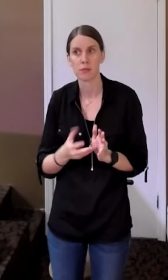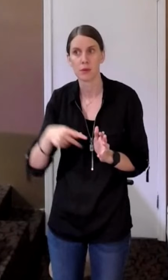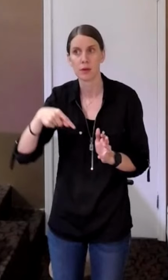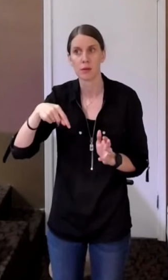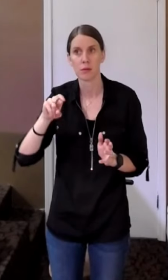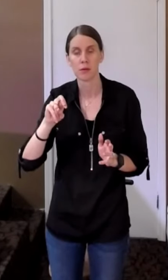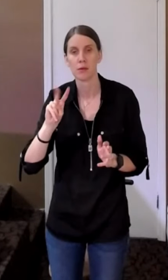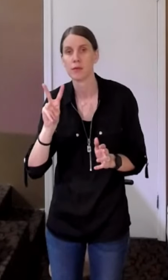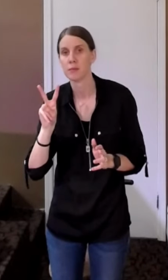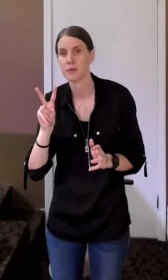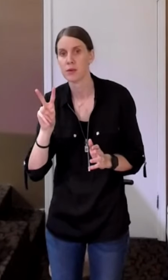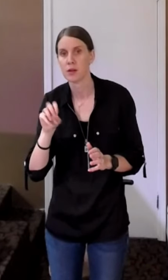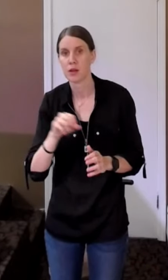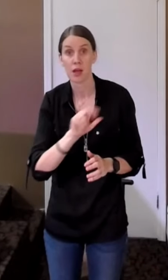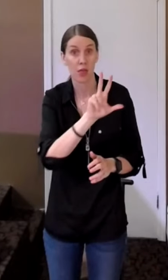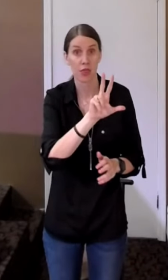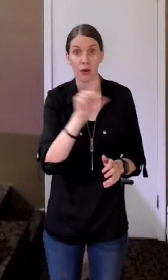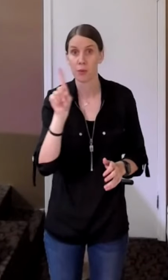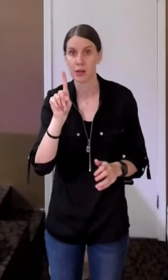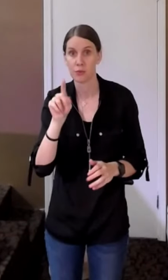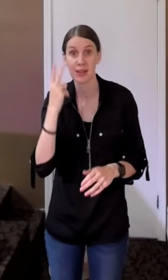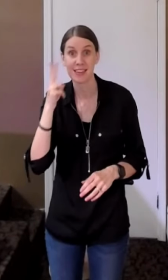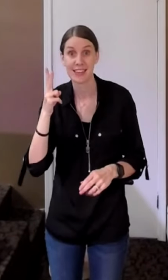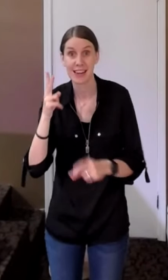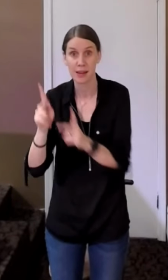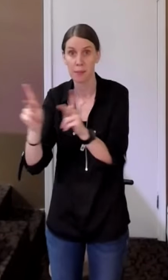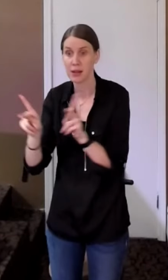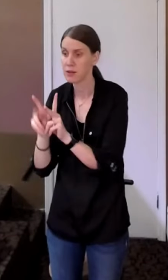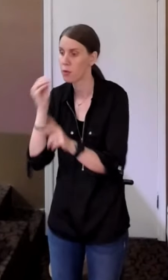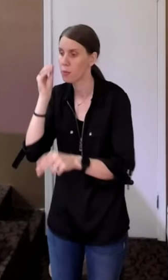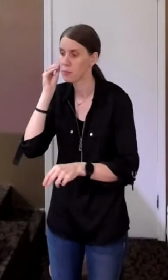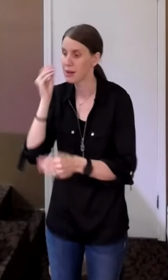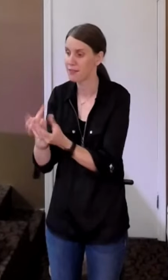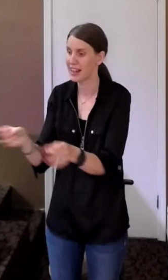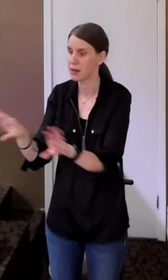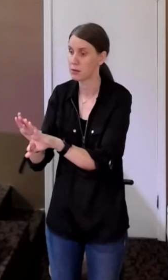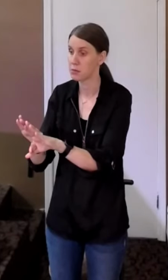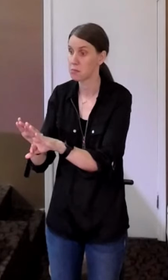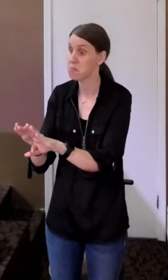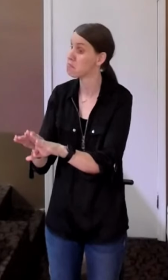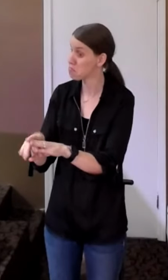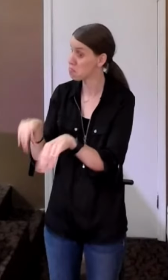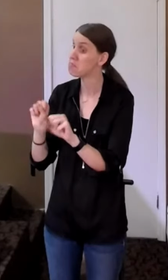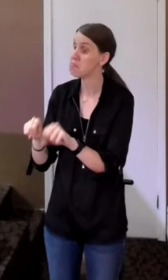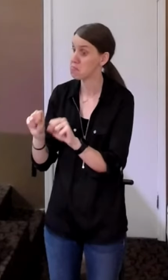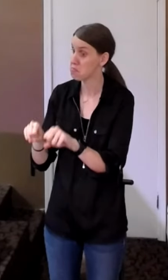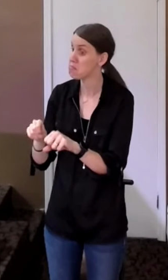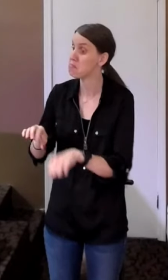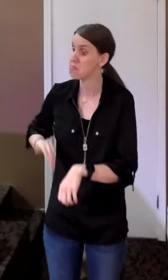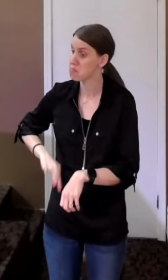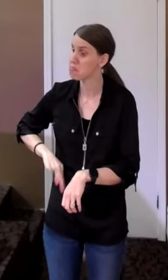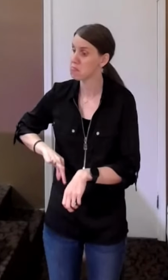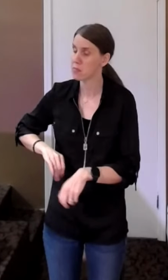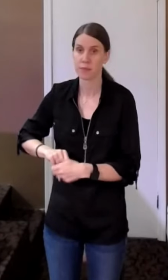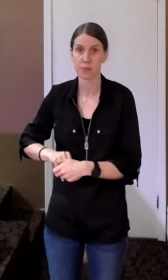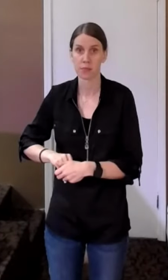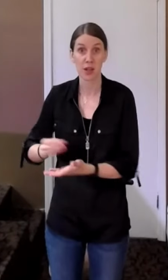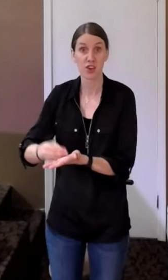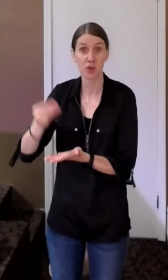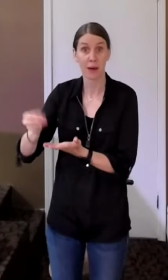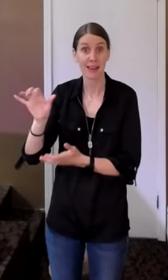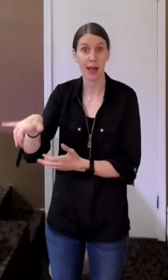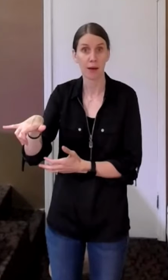Proverbs 31 is she sees a piece of property that could be very profitable, and she's able to go buy